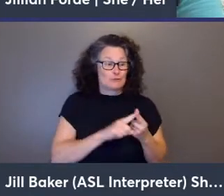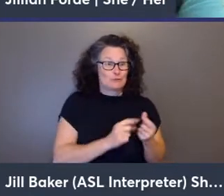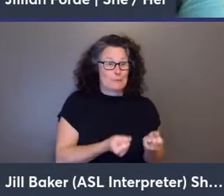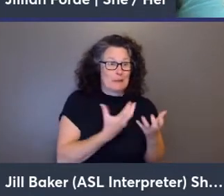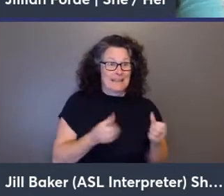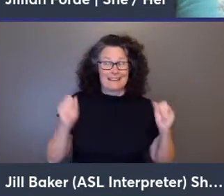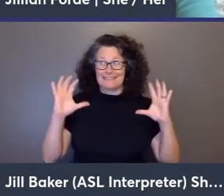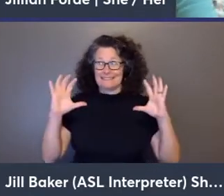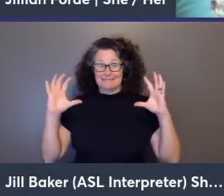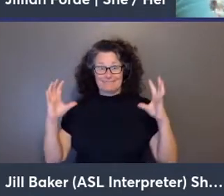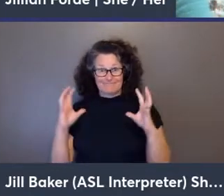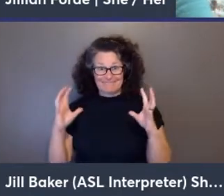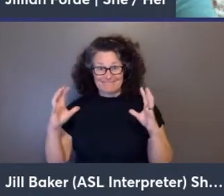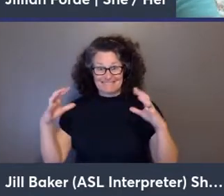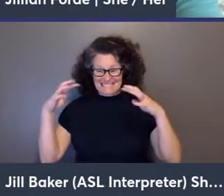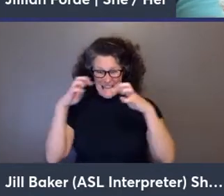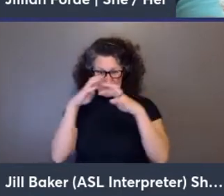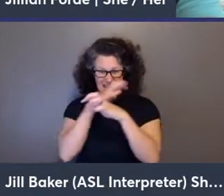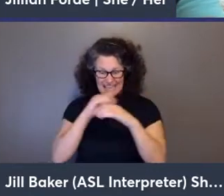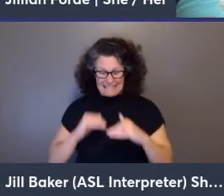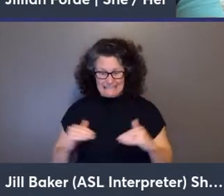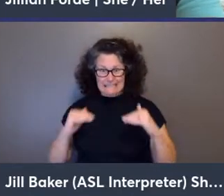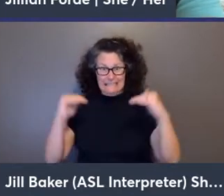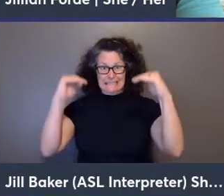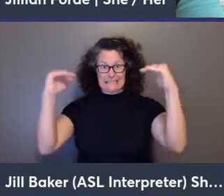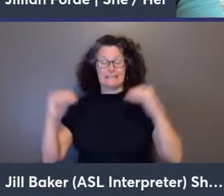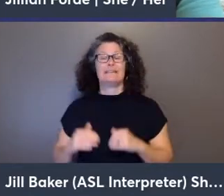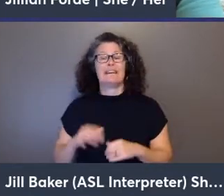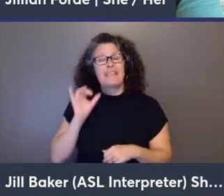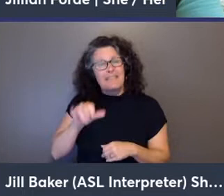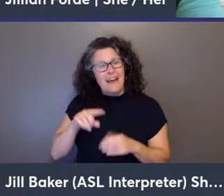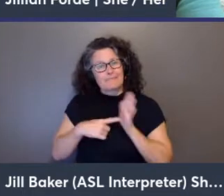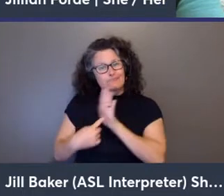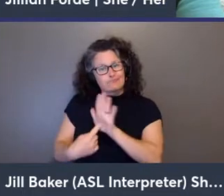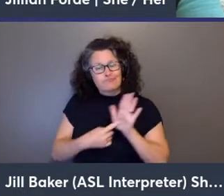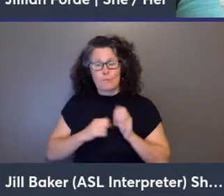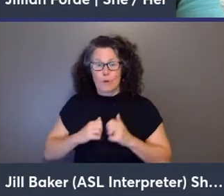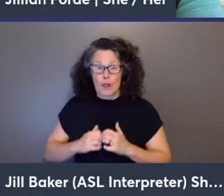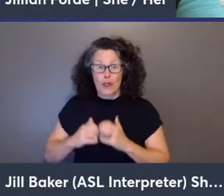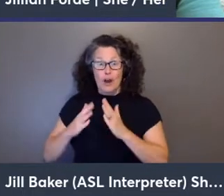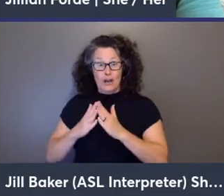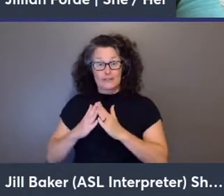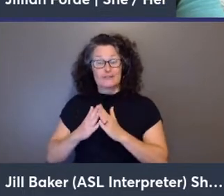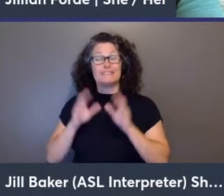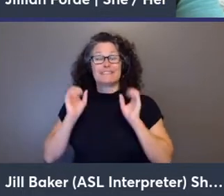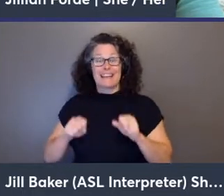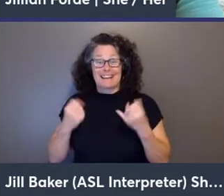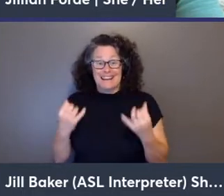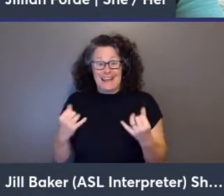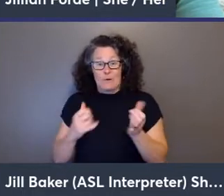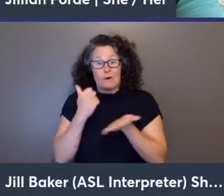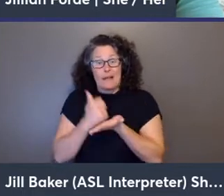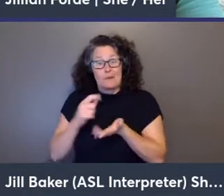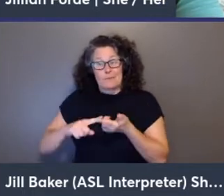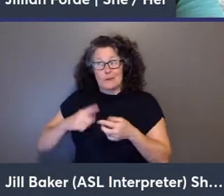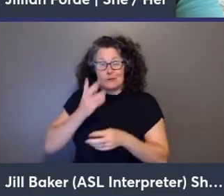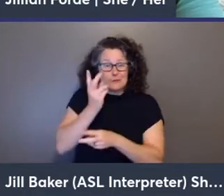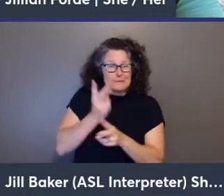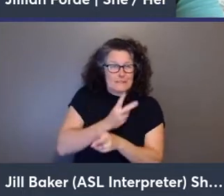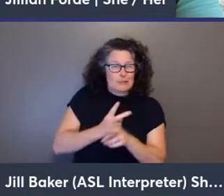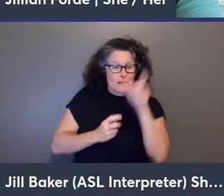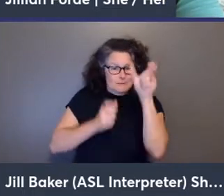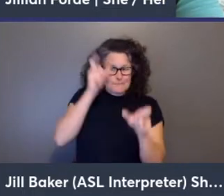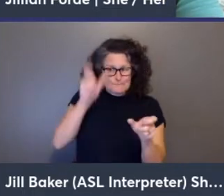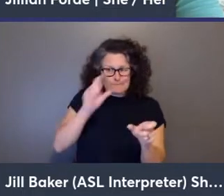super complicated levels. And so this feature that we're now launching will be able to help you to slice and dice and